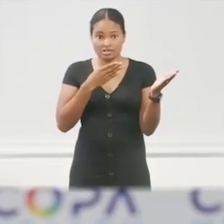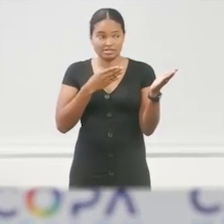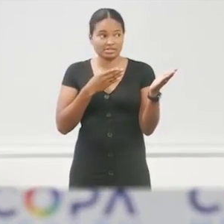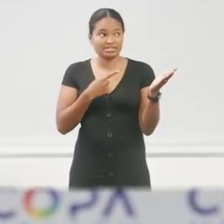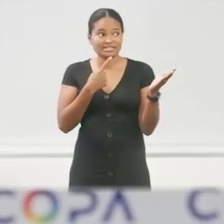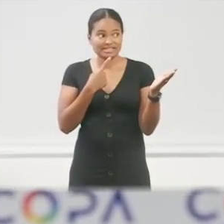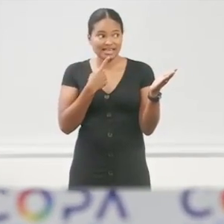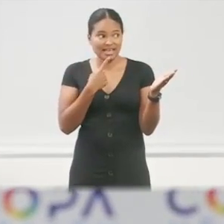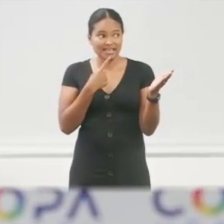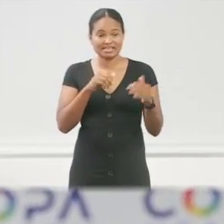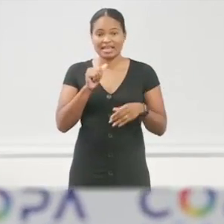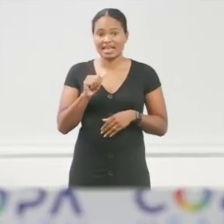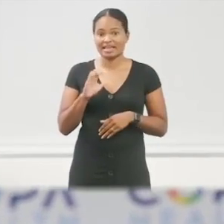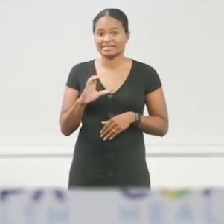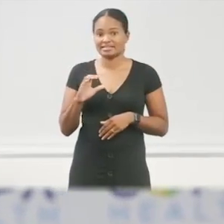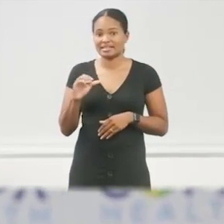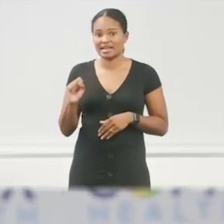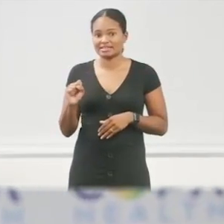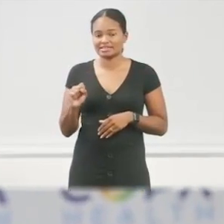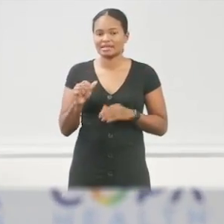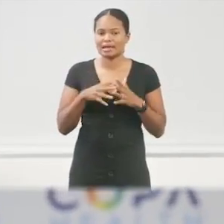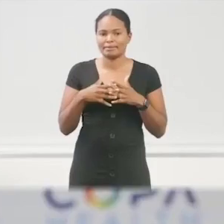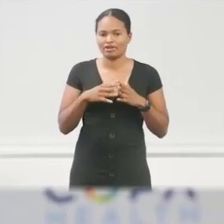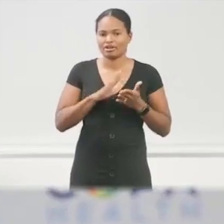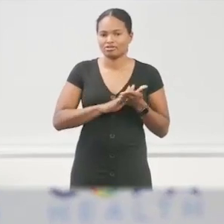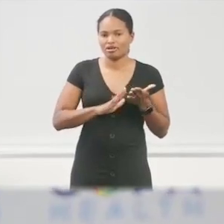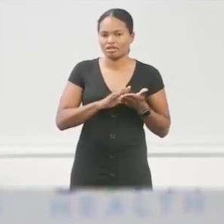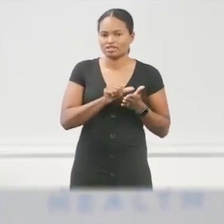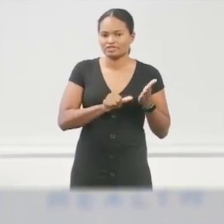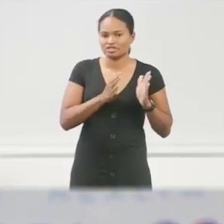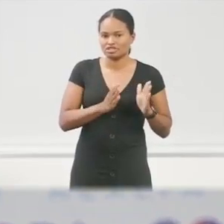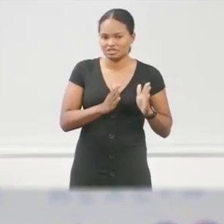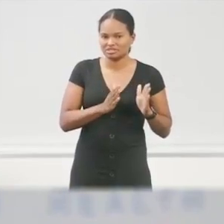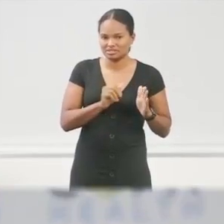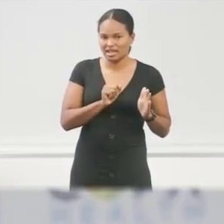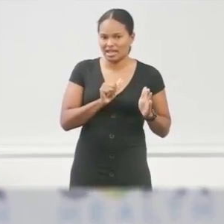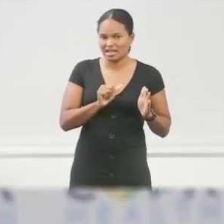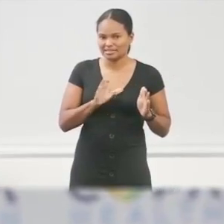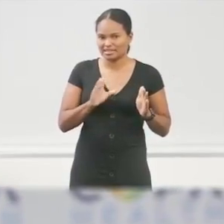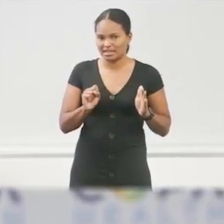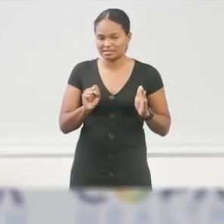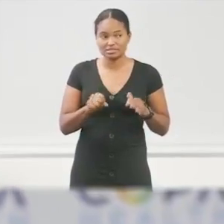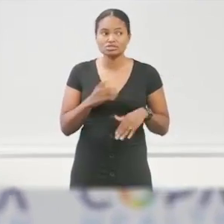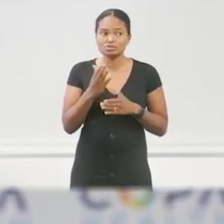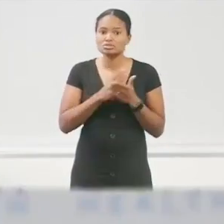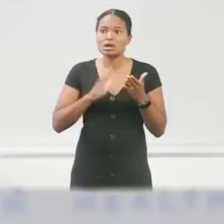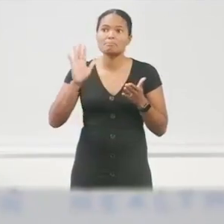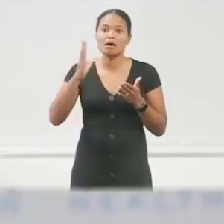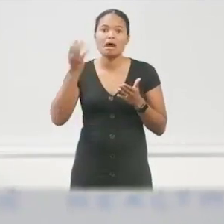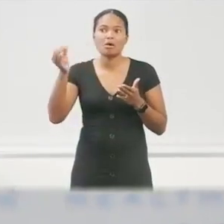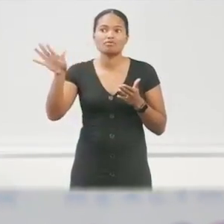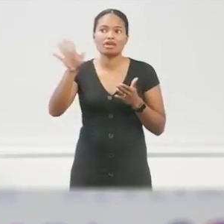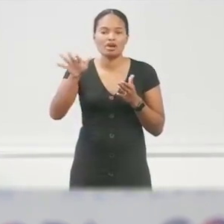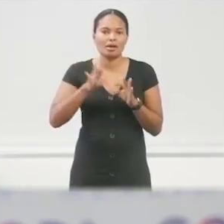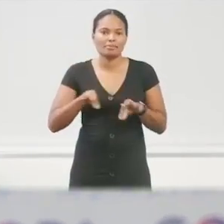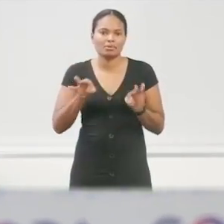says ACS, American College of Surgeons. So there are ones out there that are important. So I